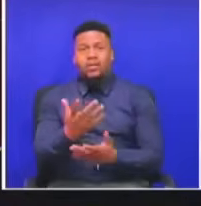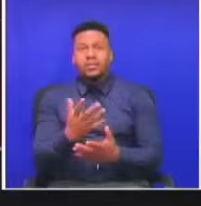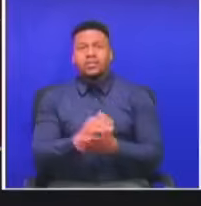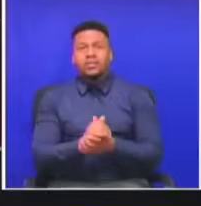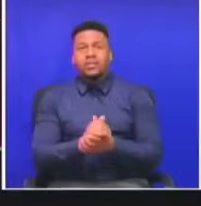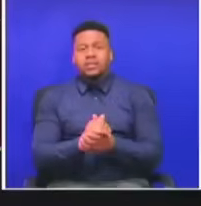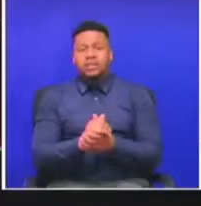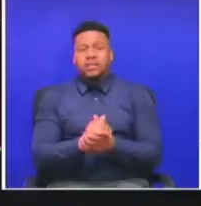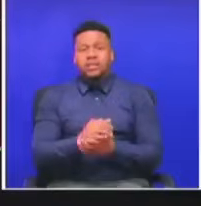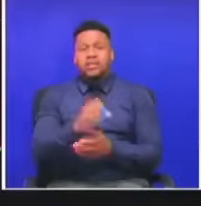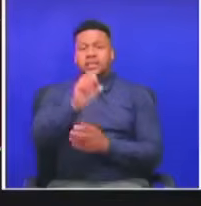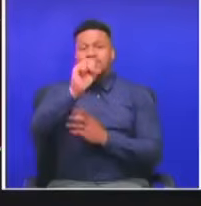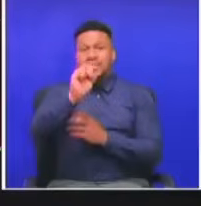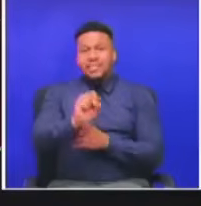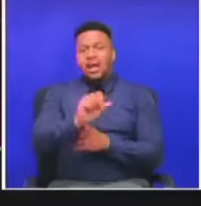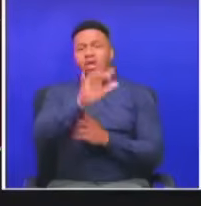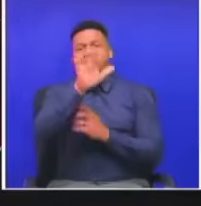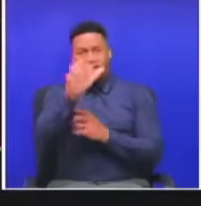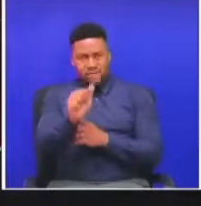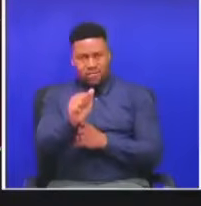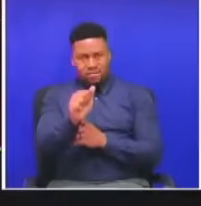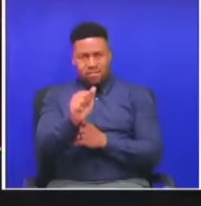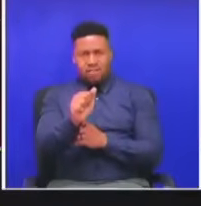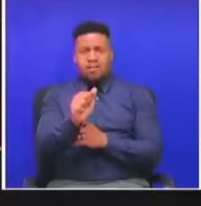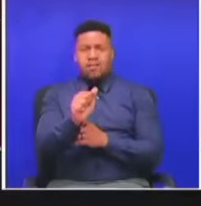this as an opportunity